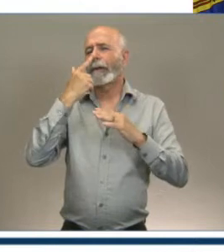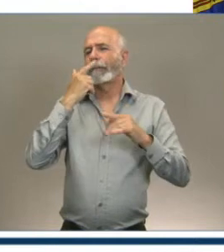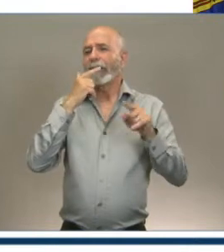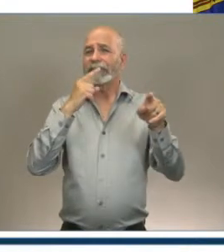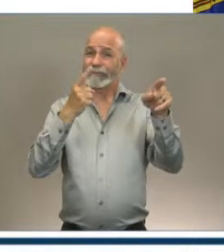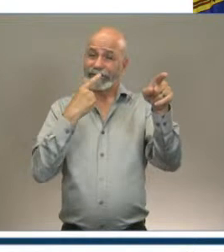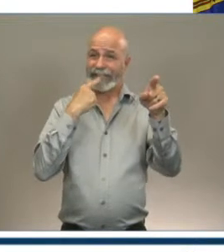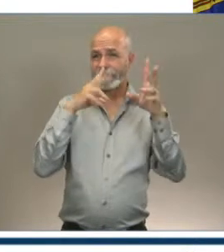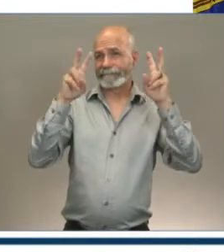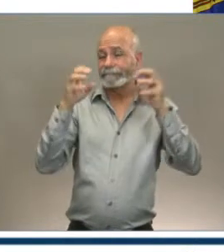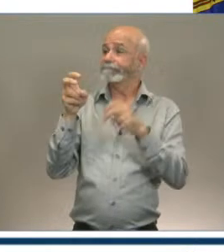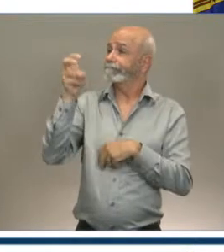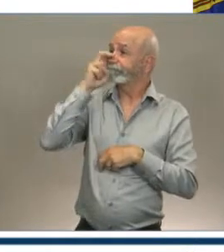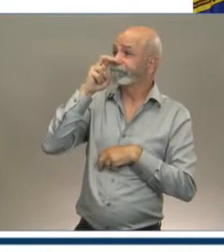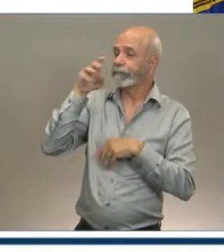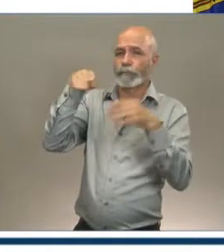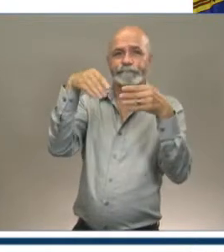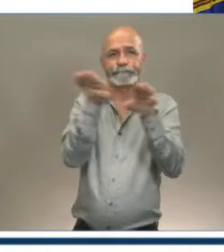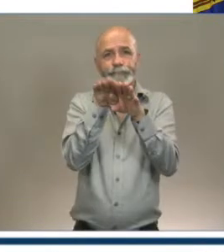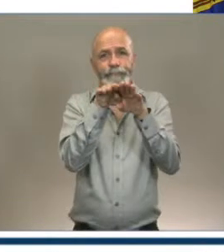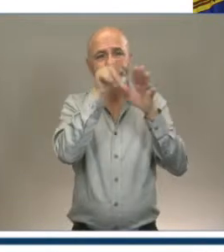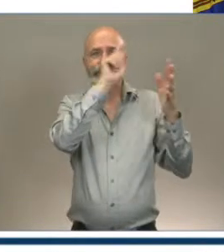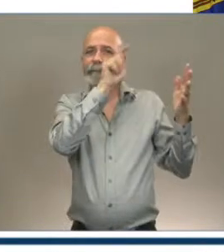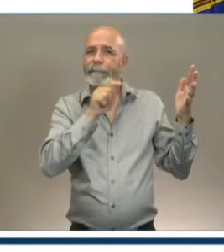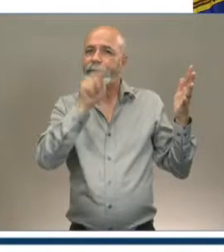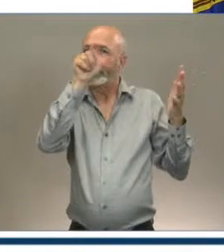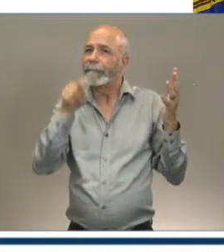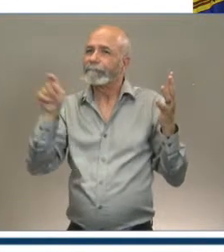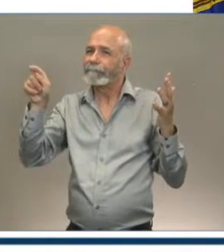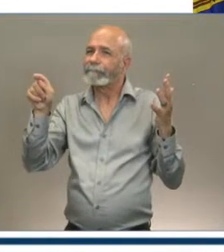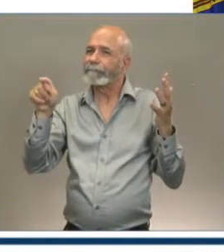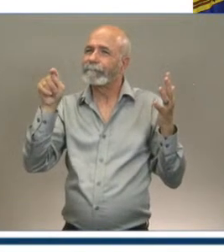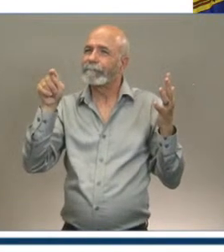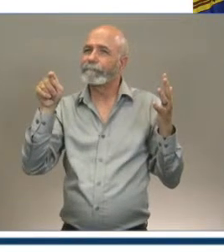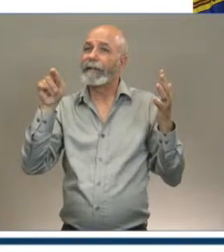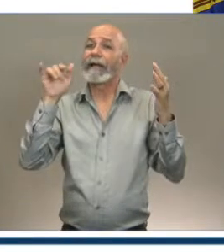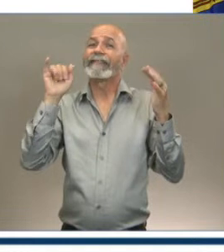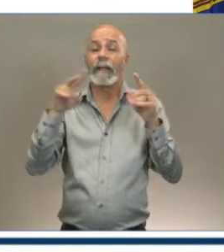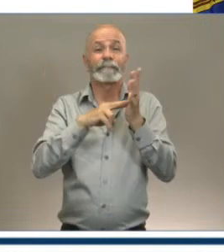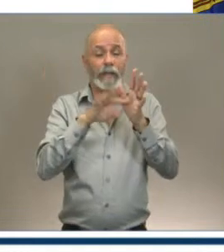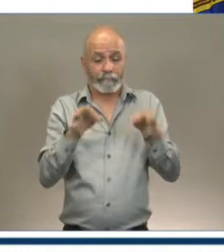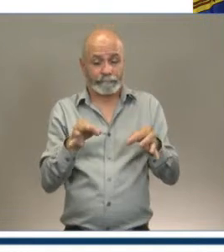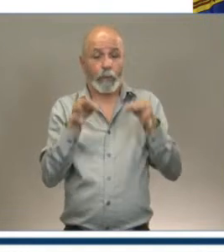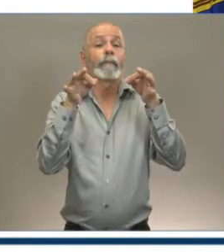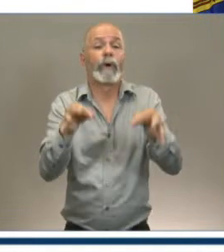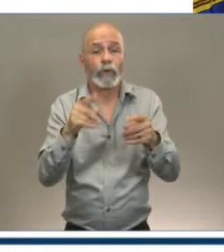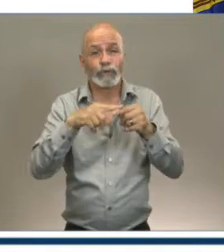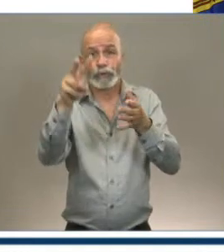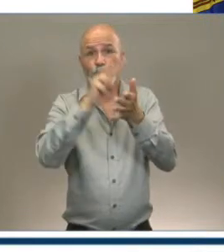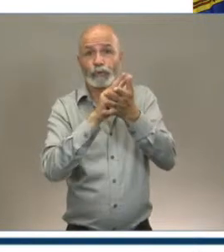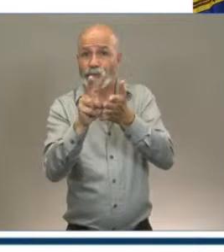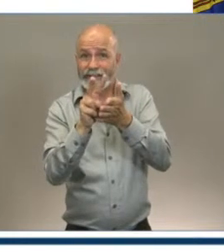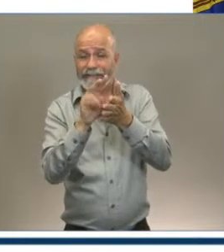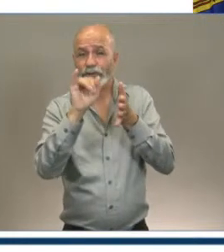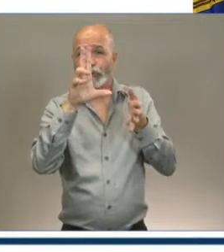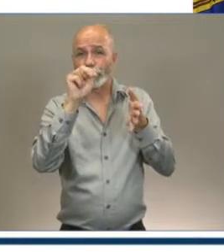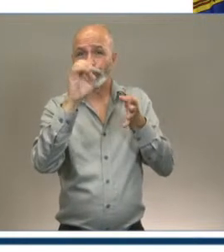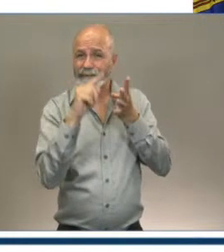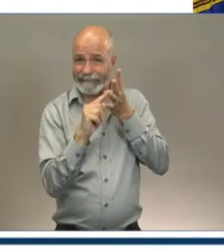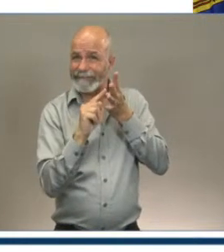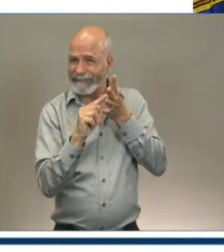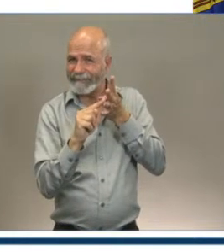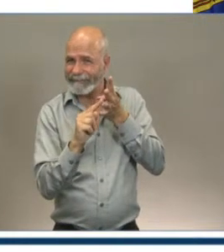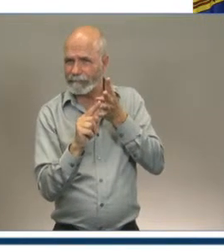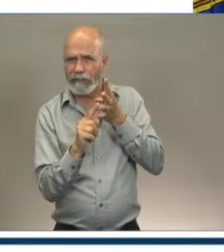out the renewing of these restrictions going into the month of June, but as we try to chart out expectations and a roadmap